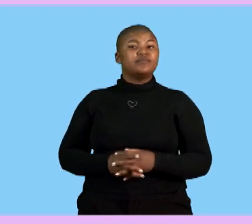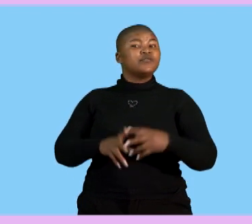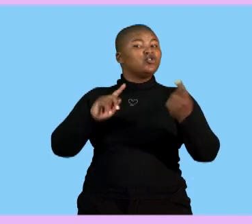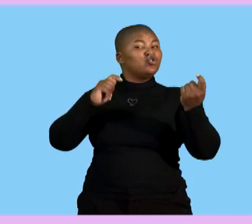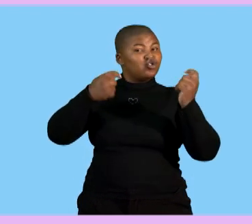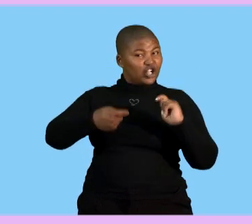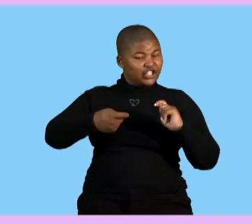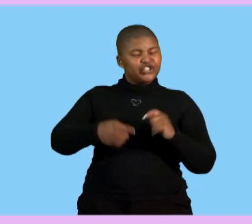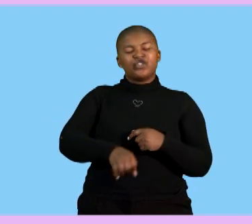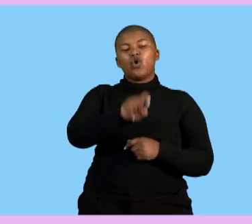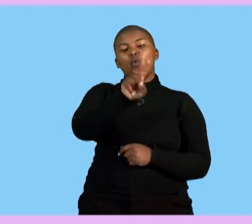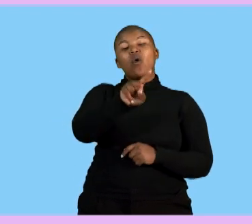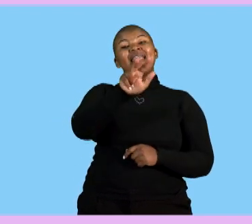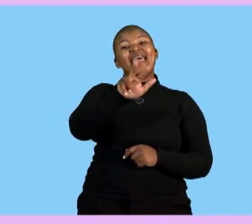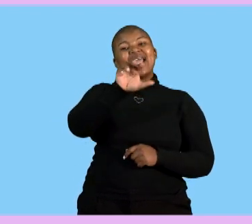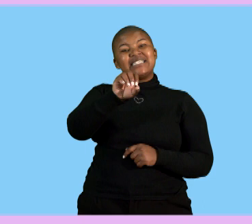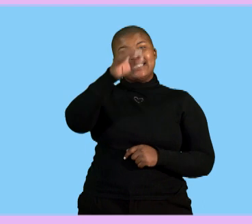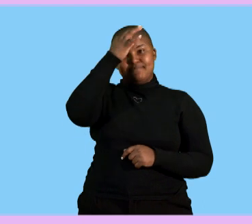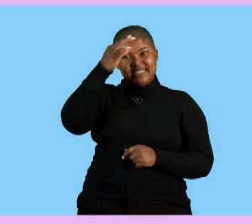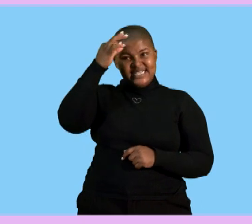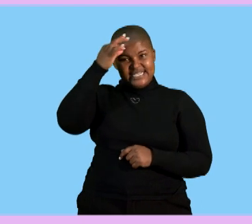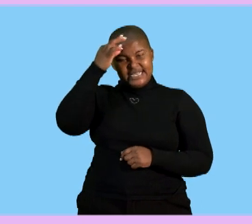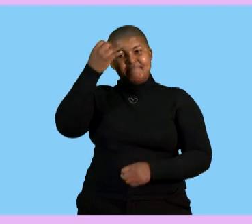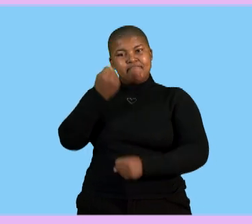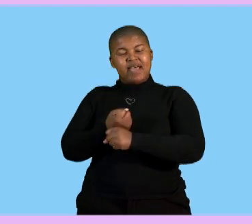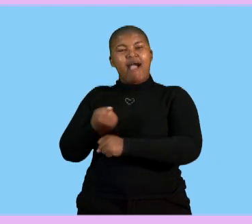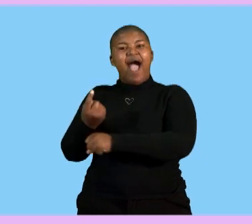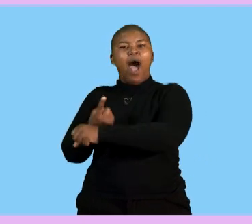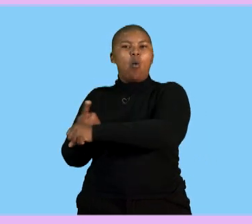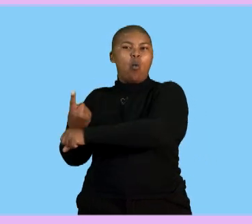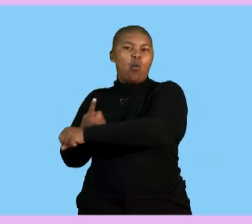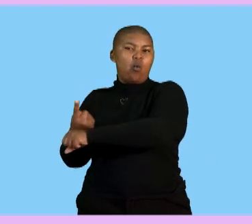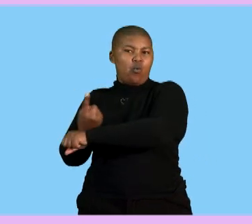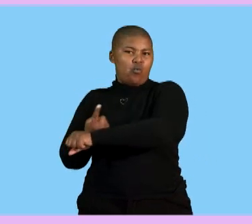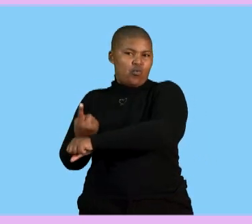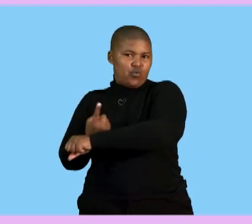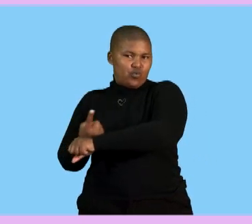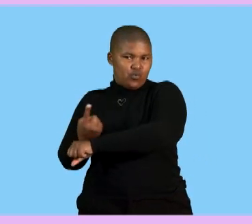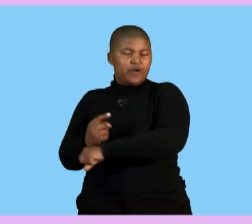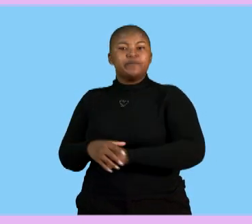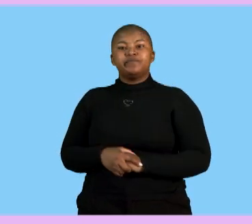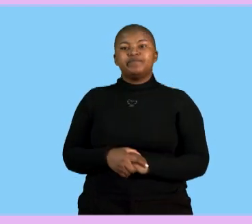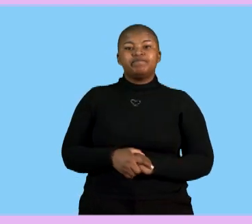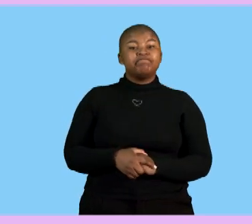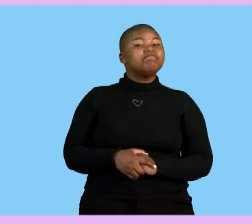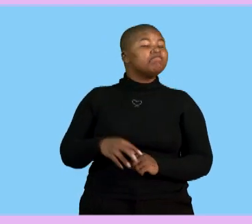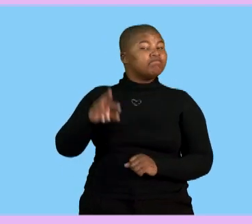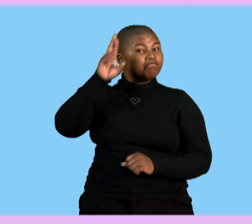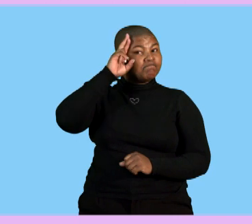Convert 180 minutes to hours. Now remember, there